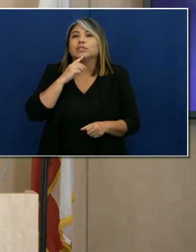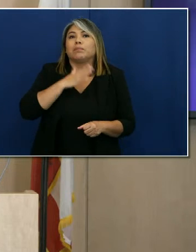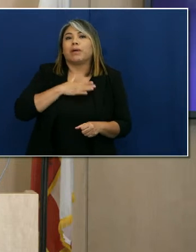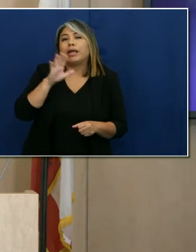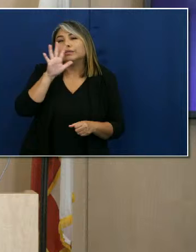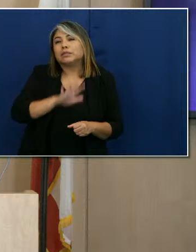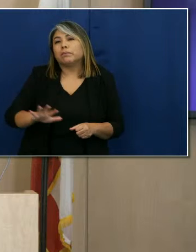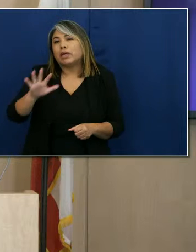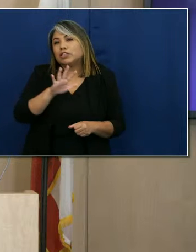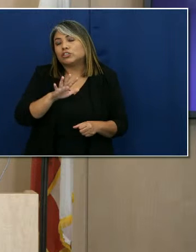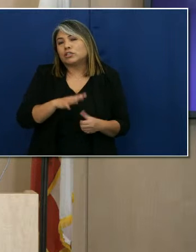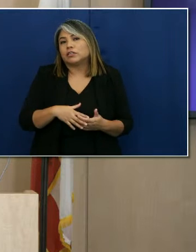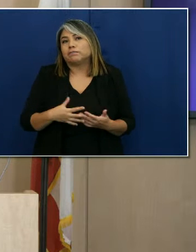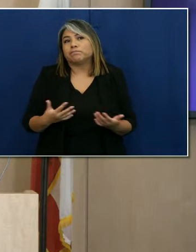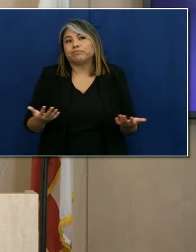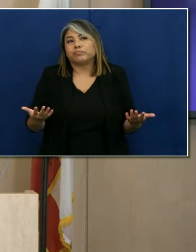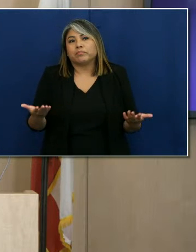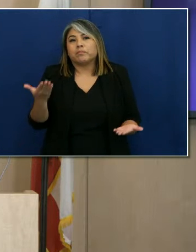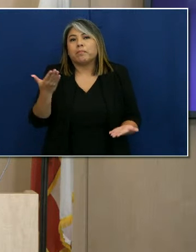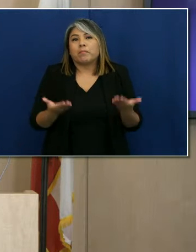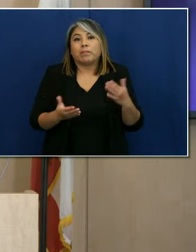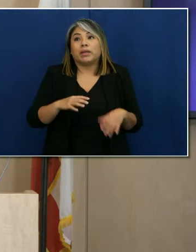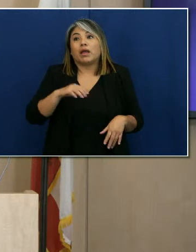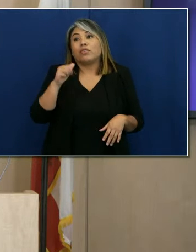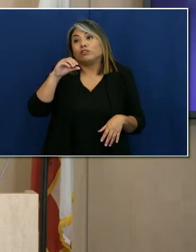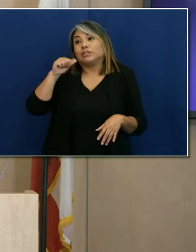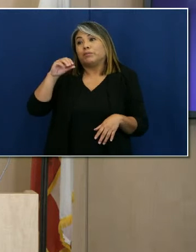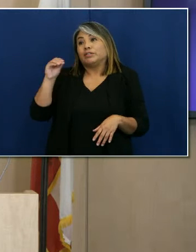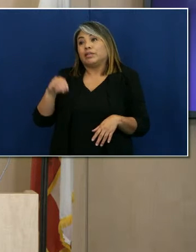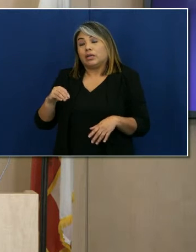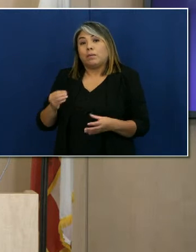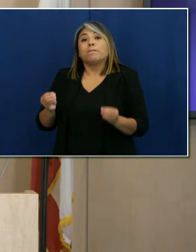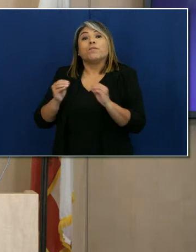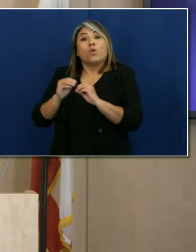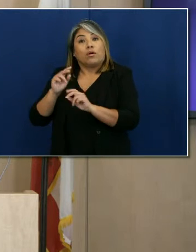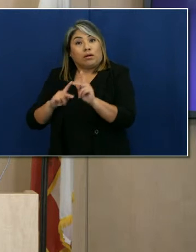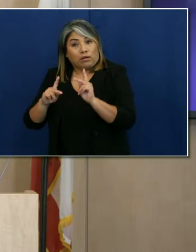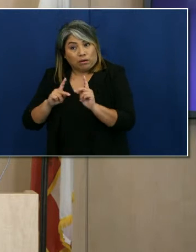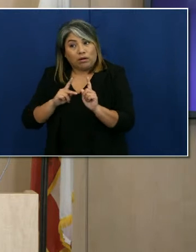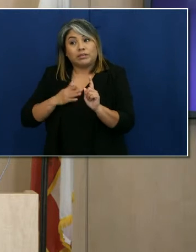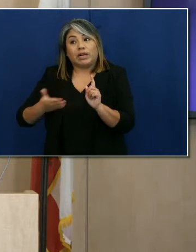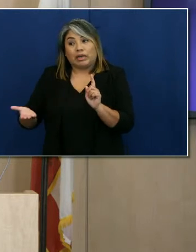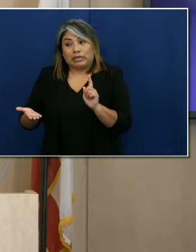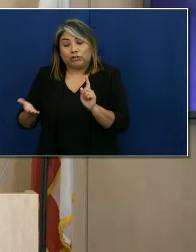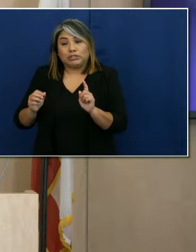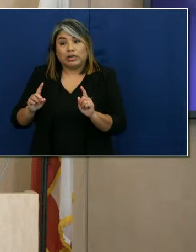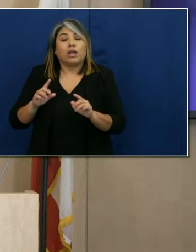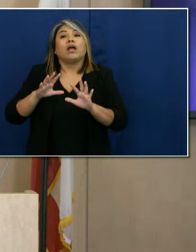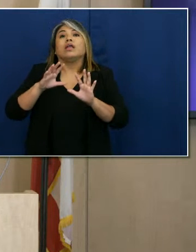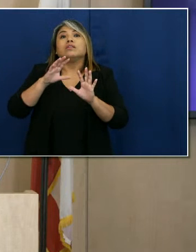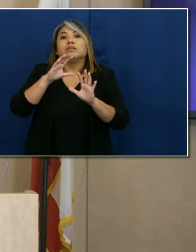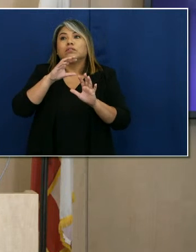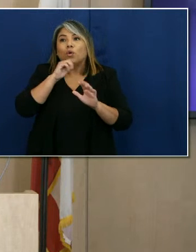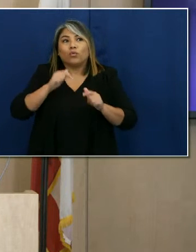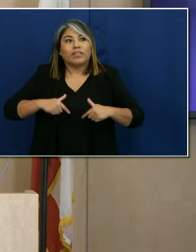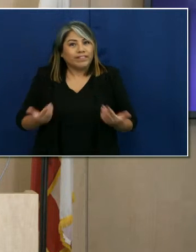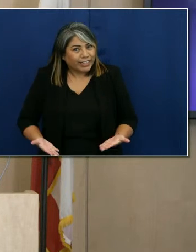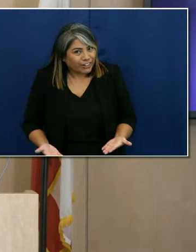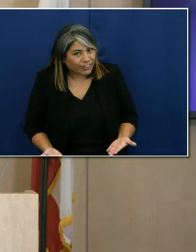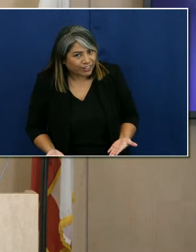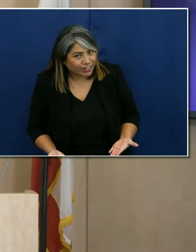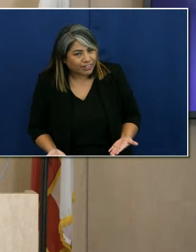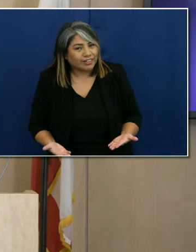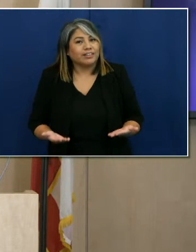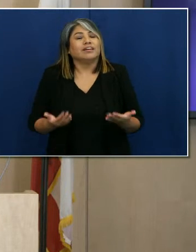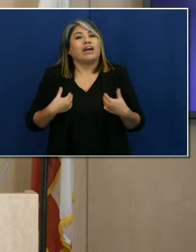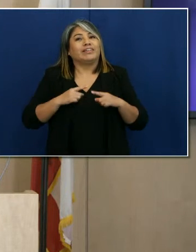that there were probably another 10% more individuals who died in San Diego who are not residents who